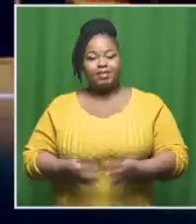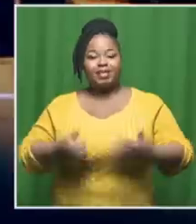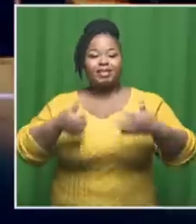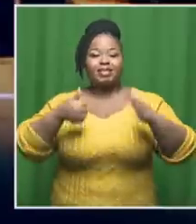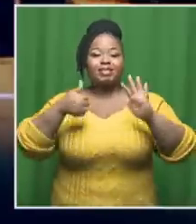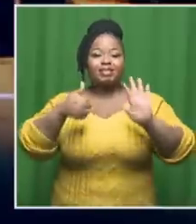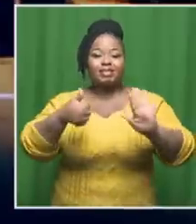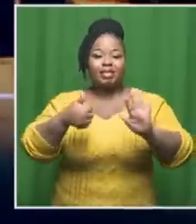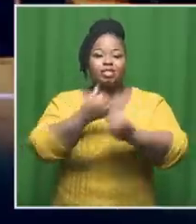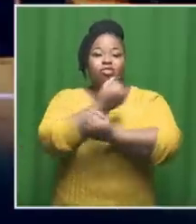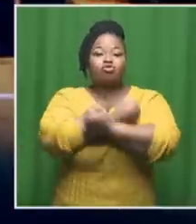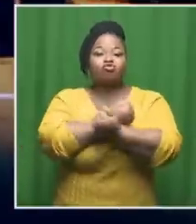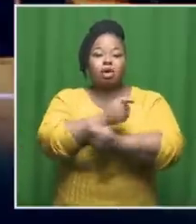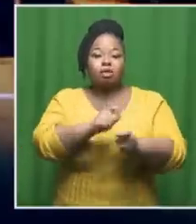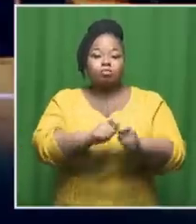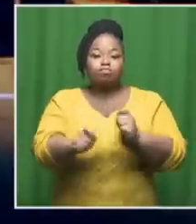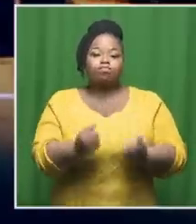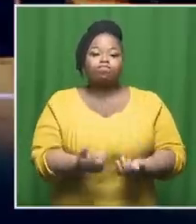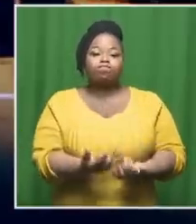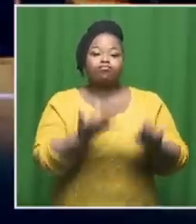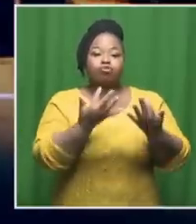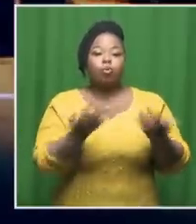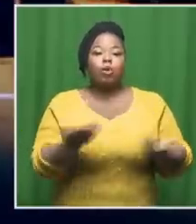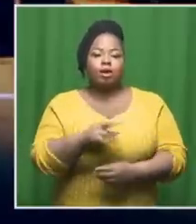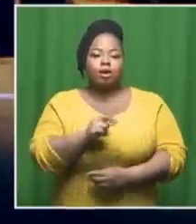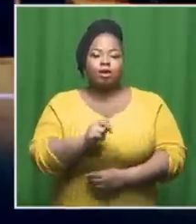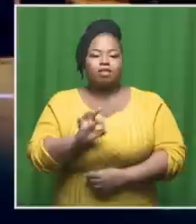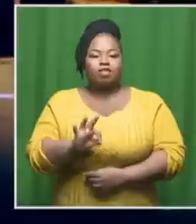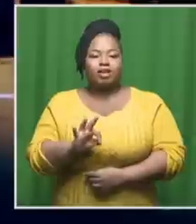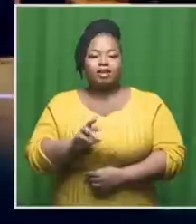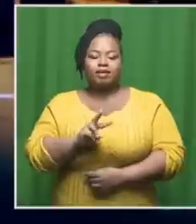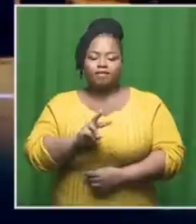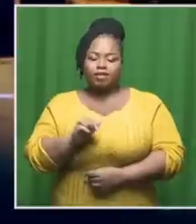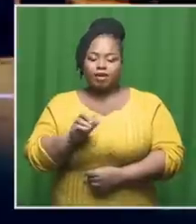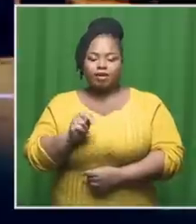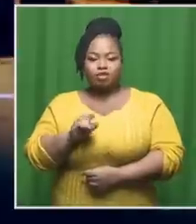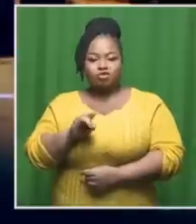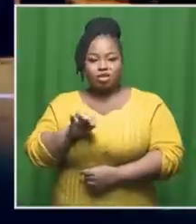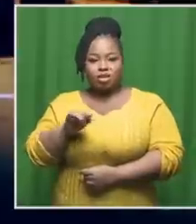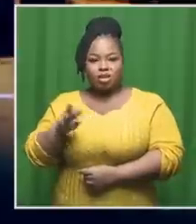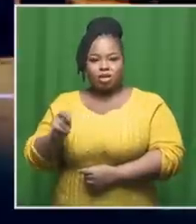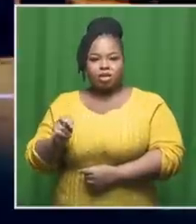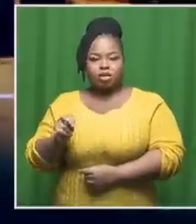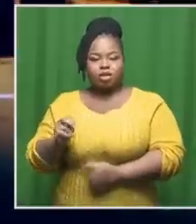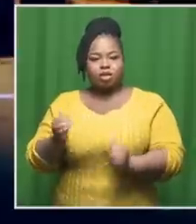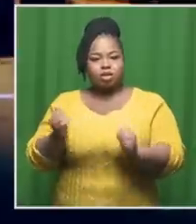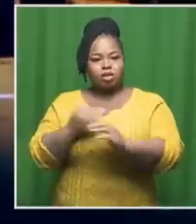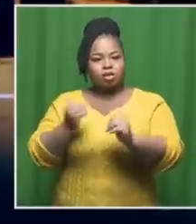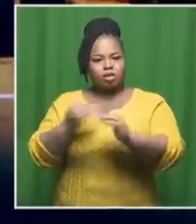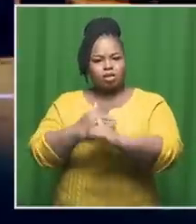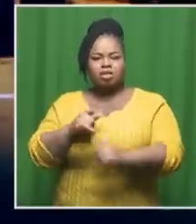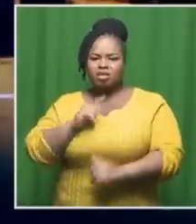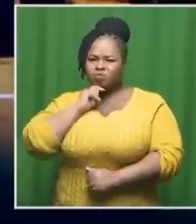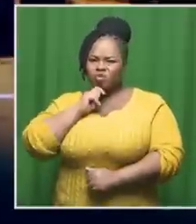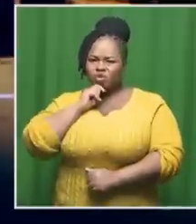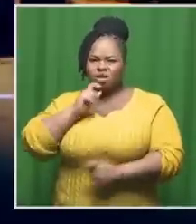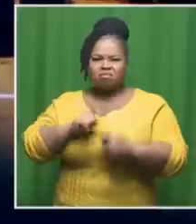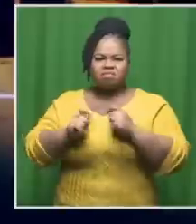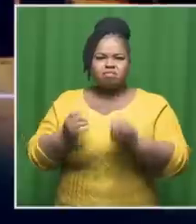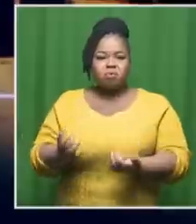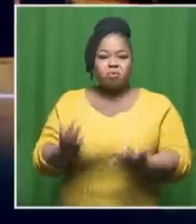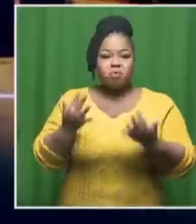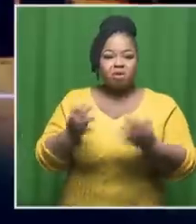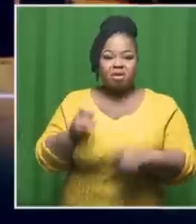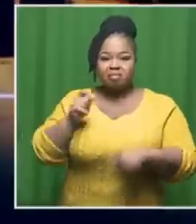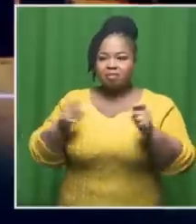Six trucks have been torched on the N3 at Van Reenen Pass in the early hours of this morning. It's believed the trucks were set alight by a group